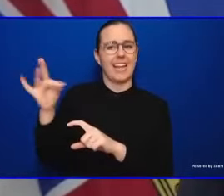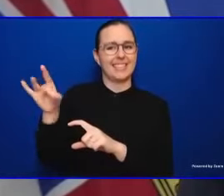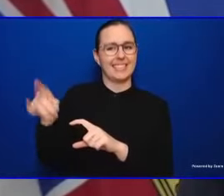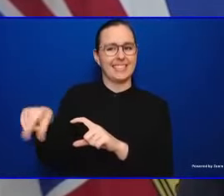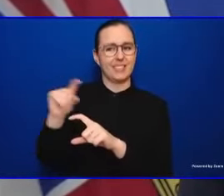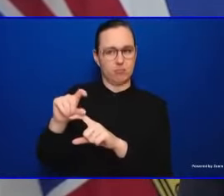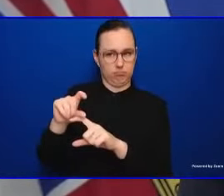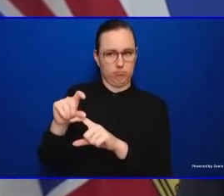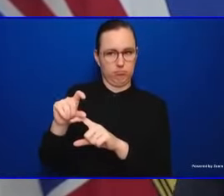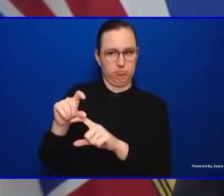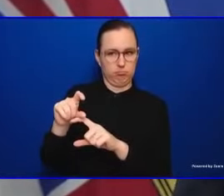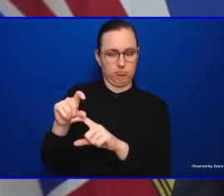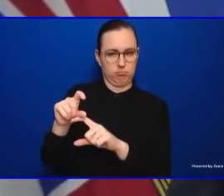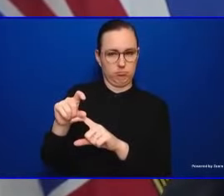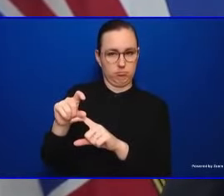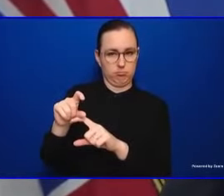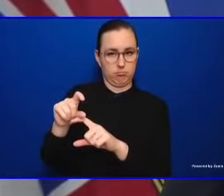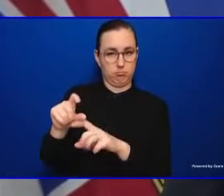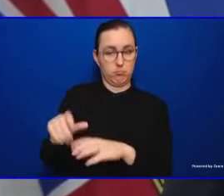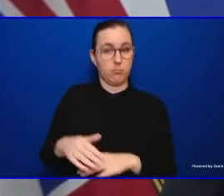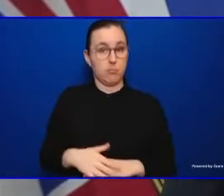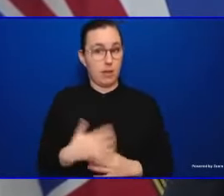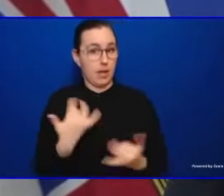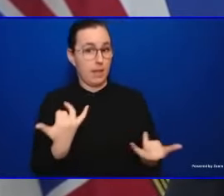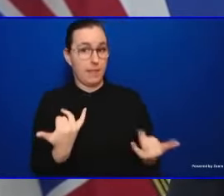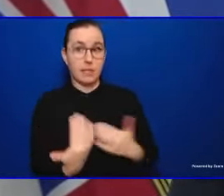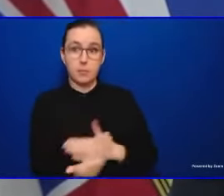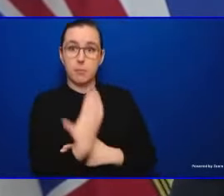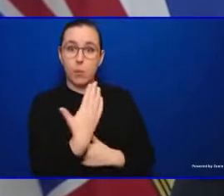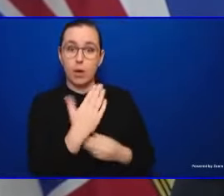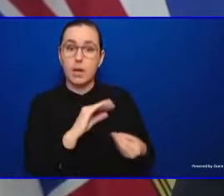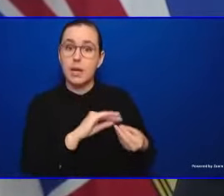we are as of this morning.